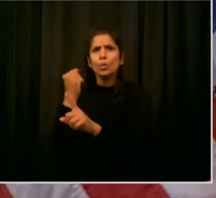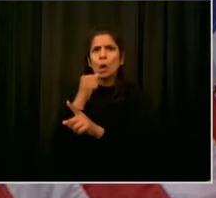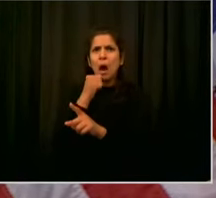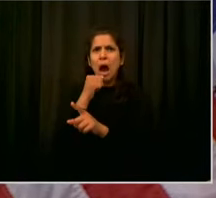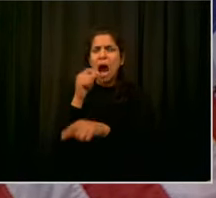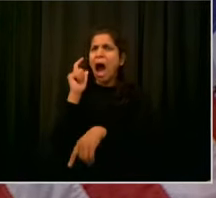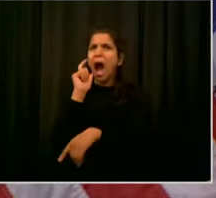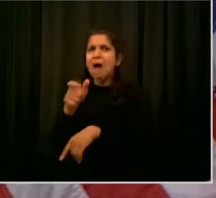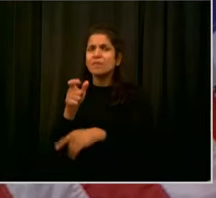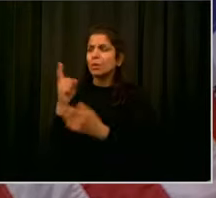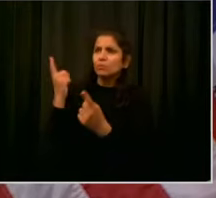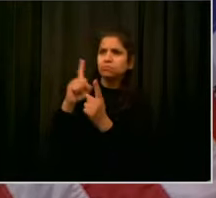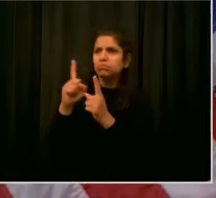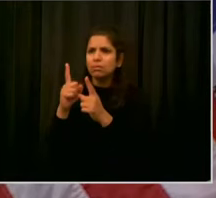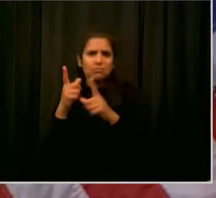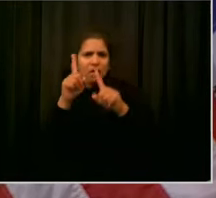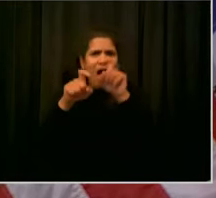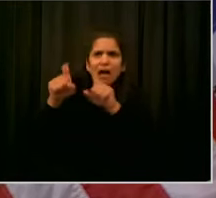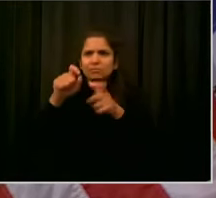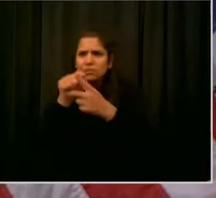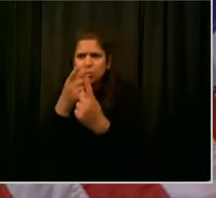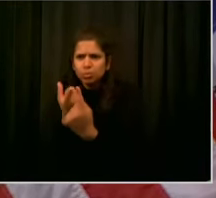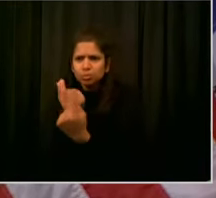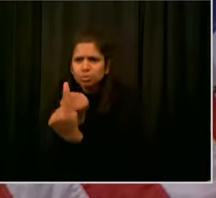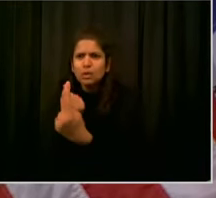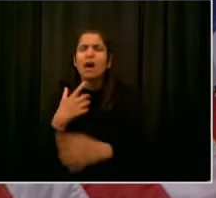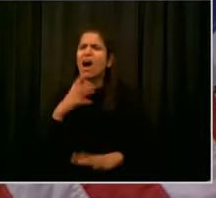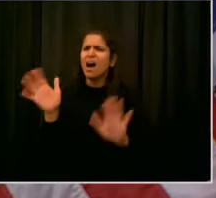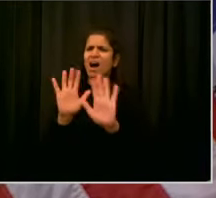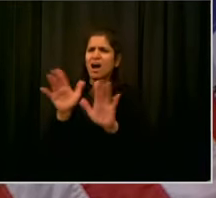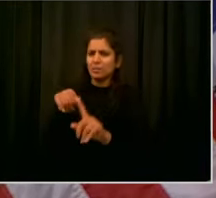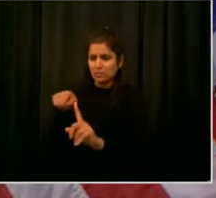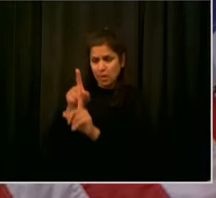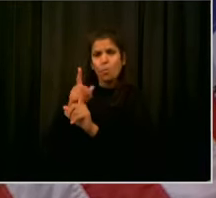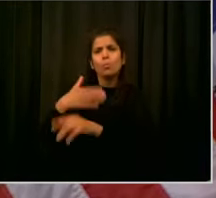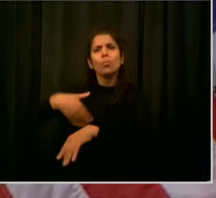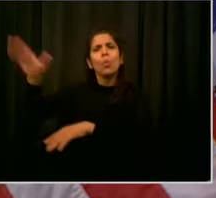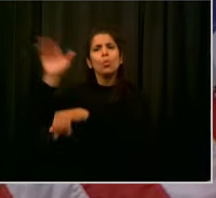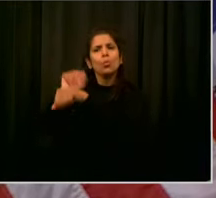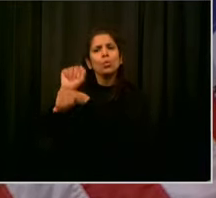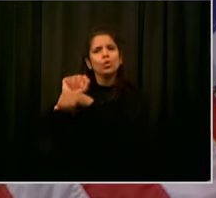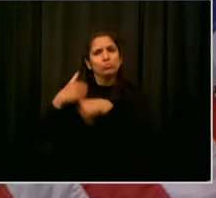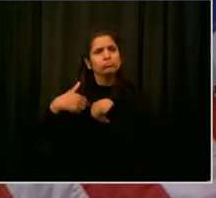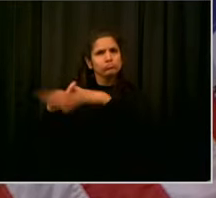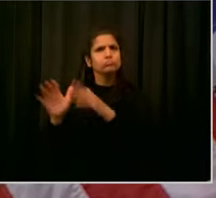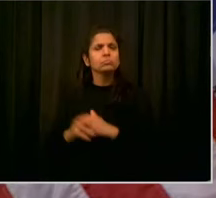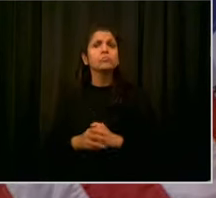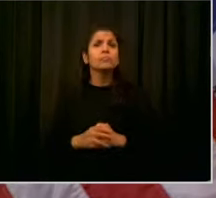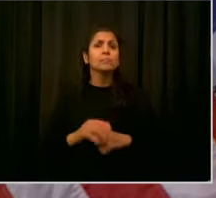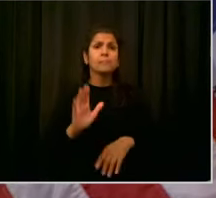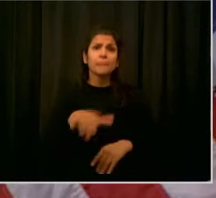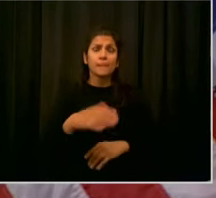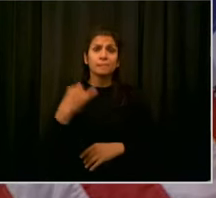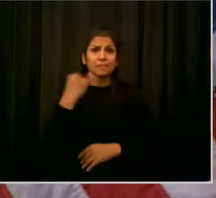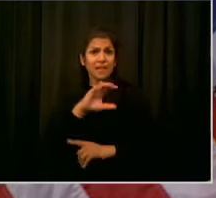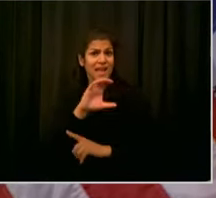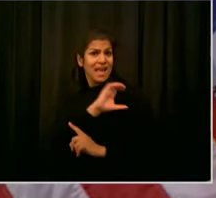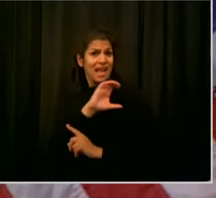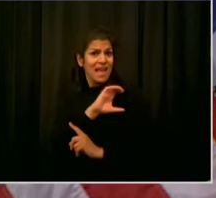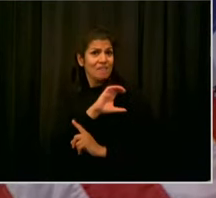you're an essential worker, you're not supposed to be stopped. You just have to clarify where you're going and why, and the police will understand